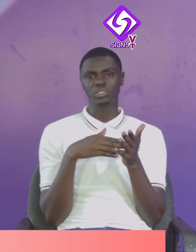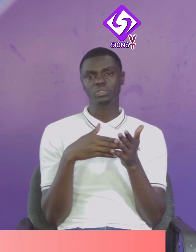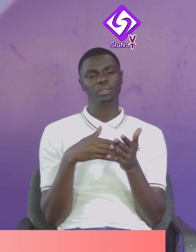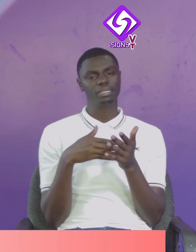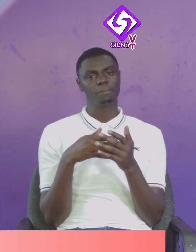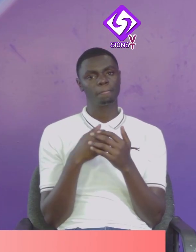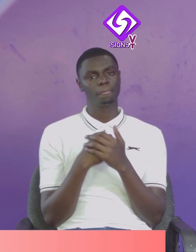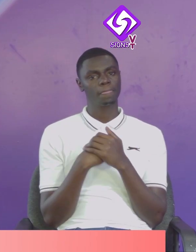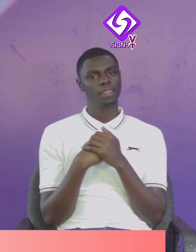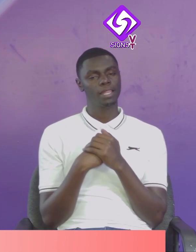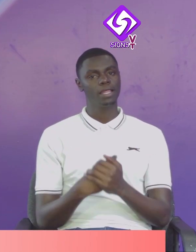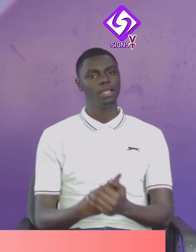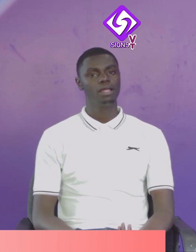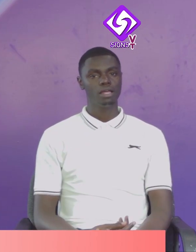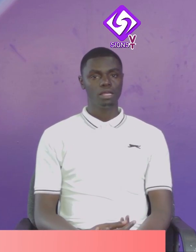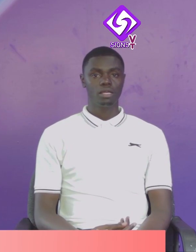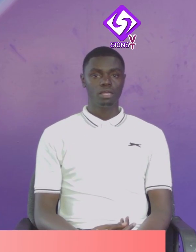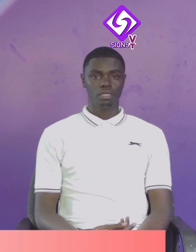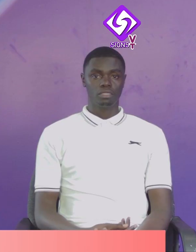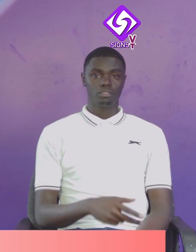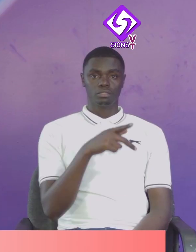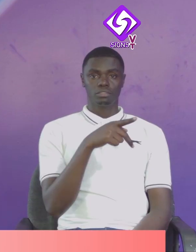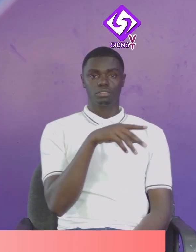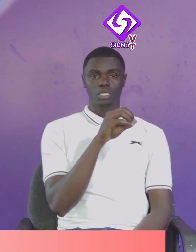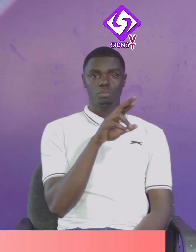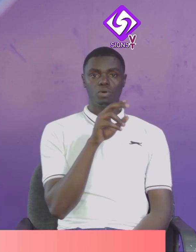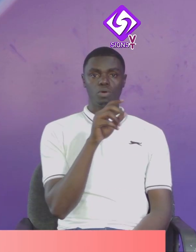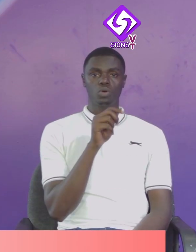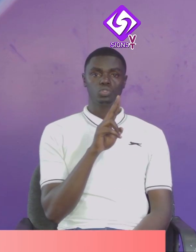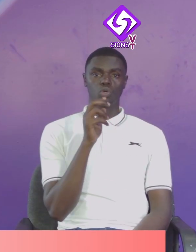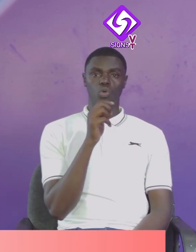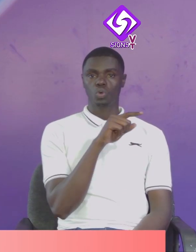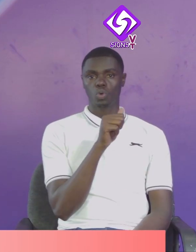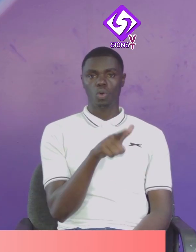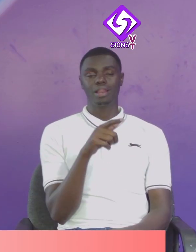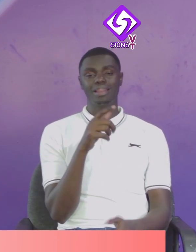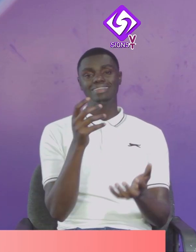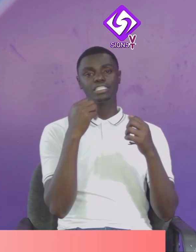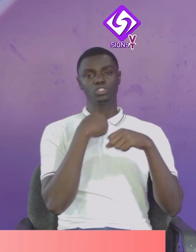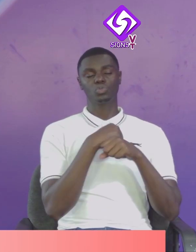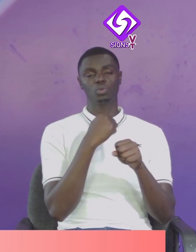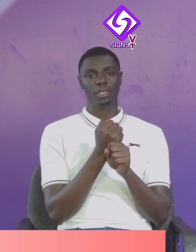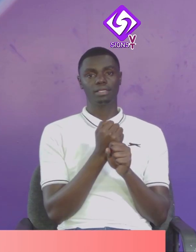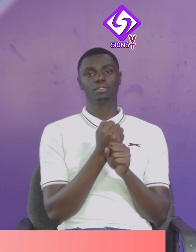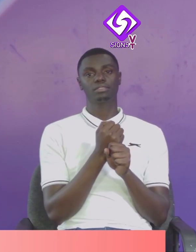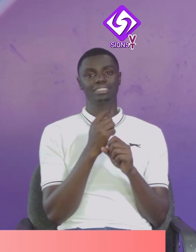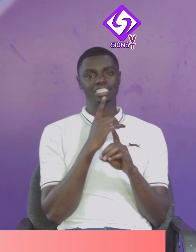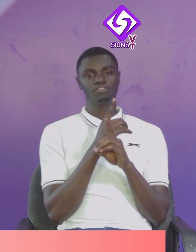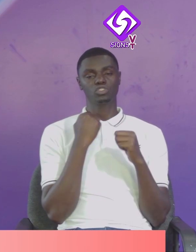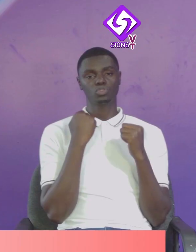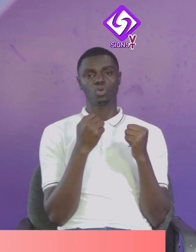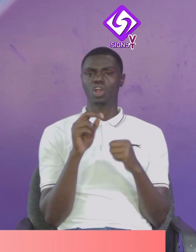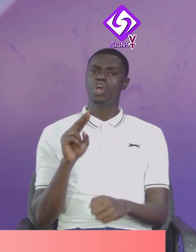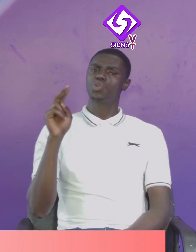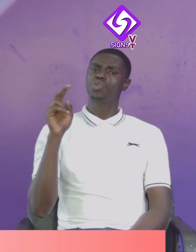I think Portugal needs Right. to make something in their defense, because Northern Ireland